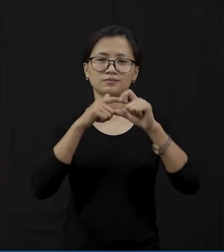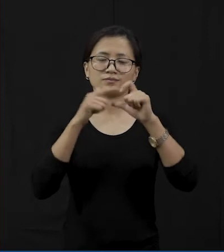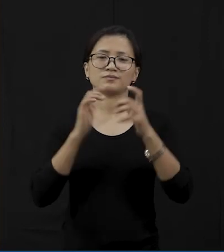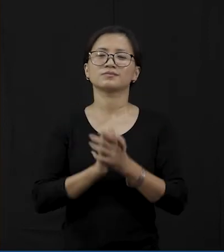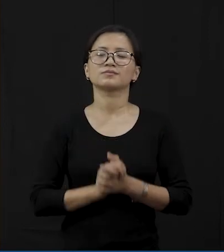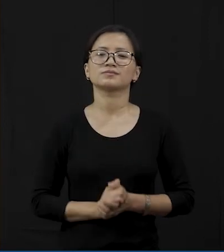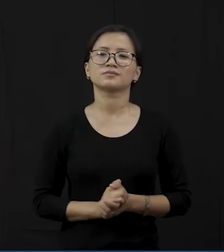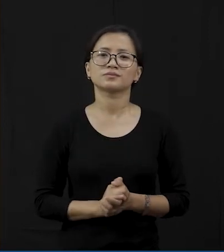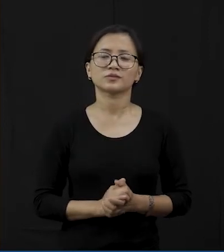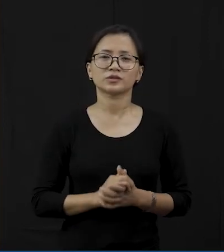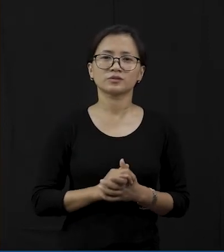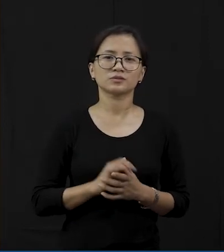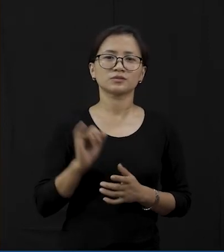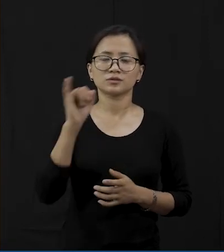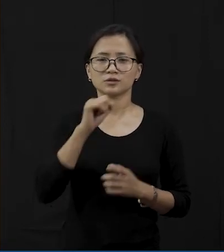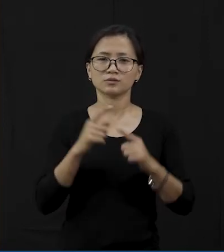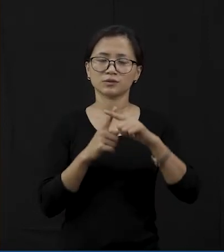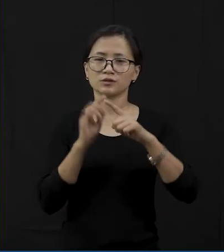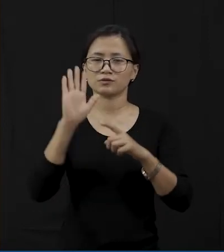6 plus 5 is 11,